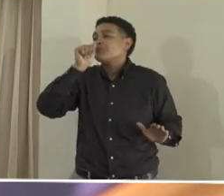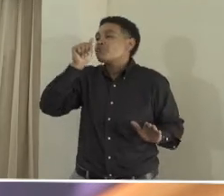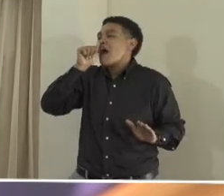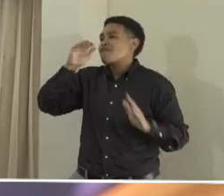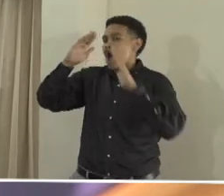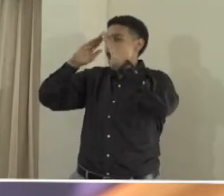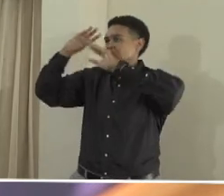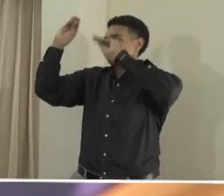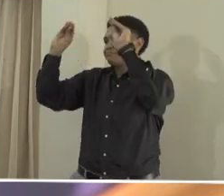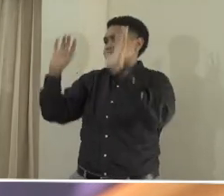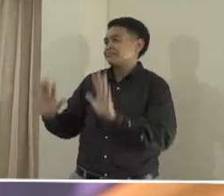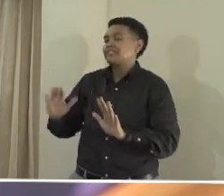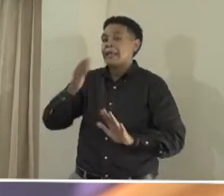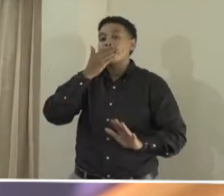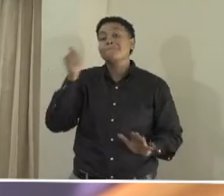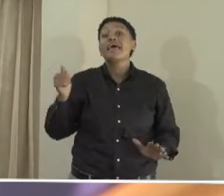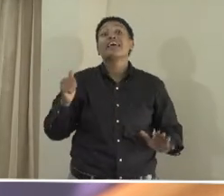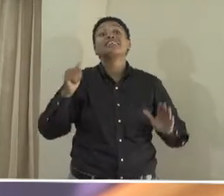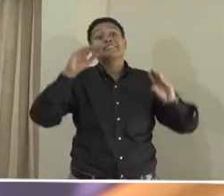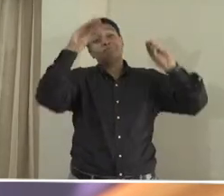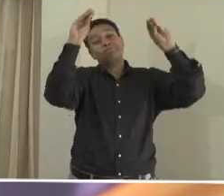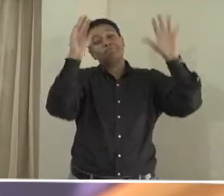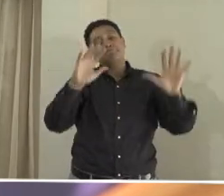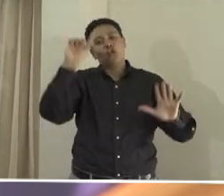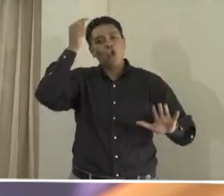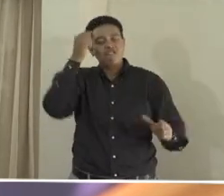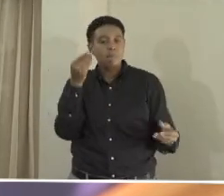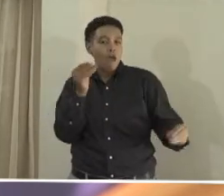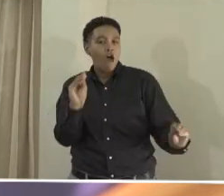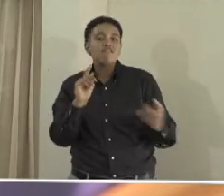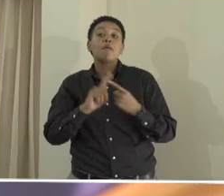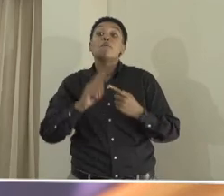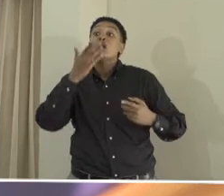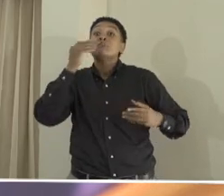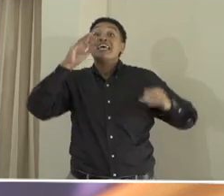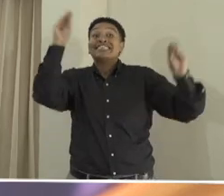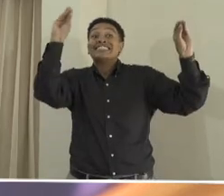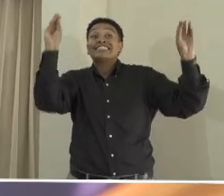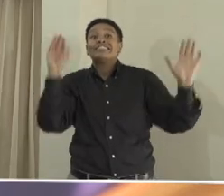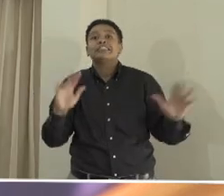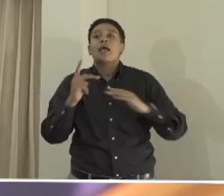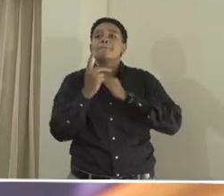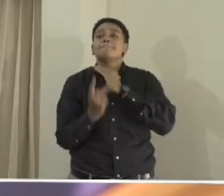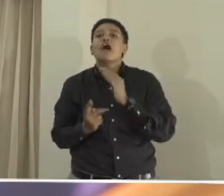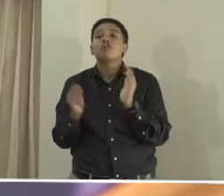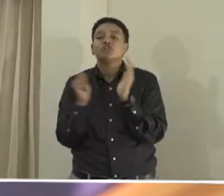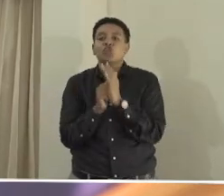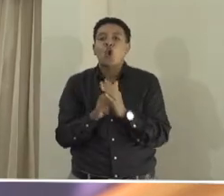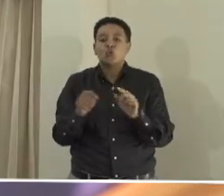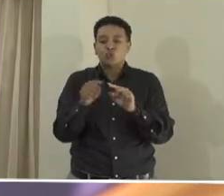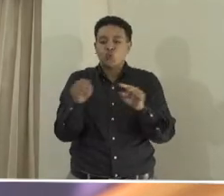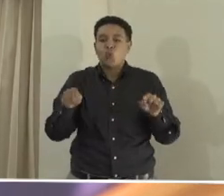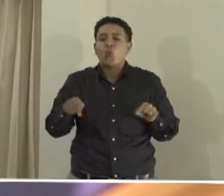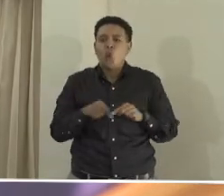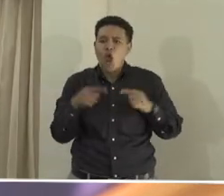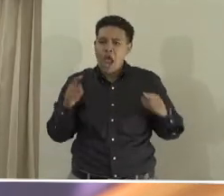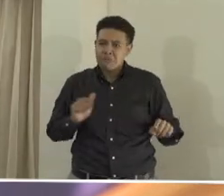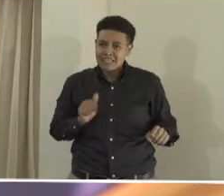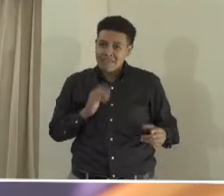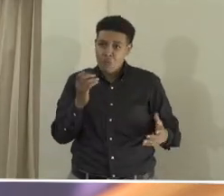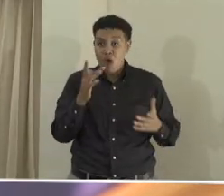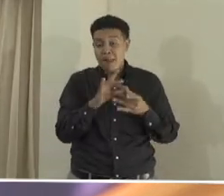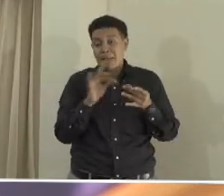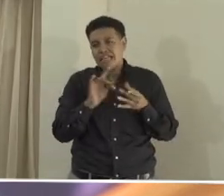residence, the best decorated government office, and the best decorated parish town square. So I want the message